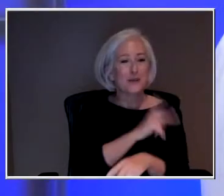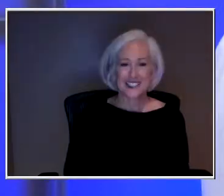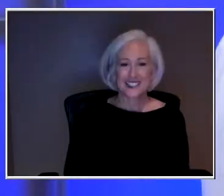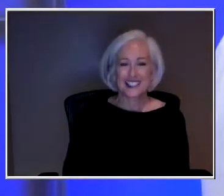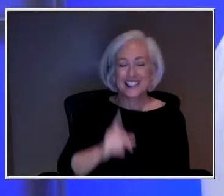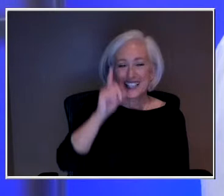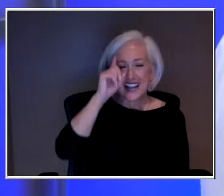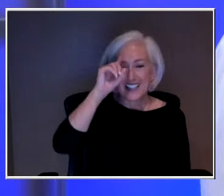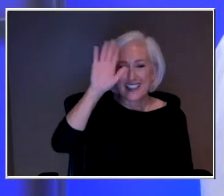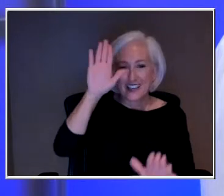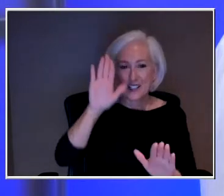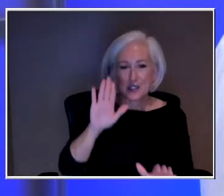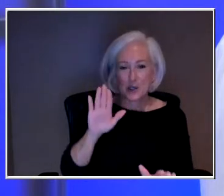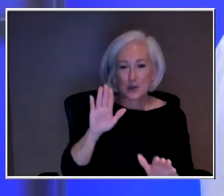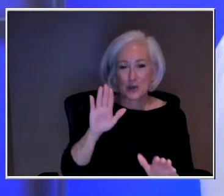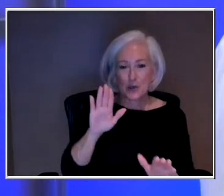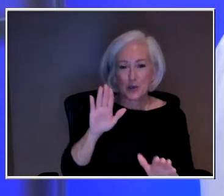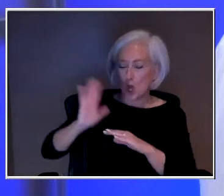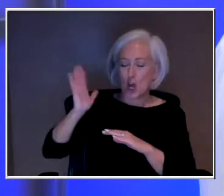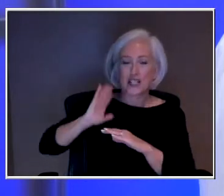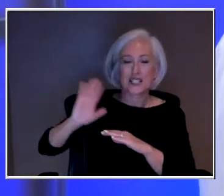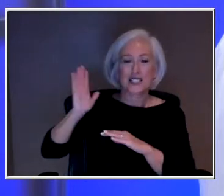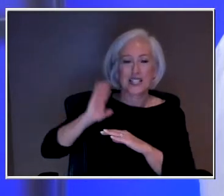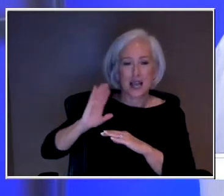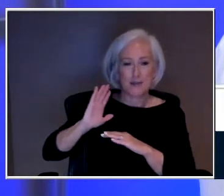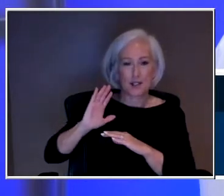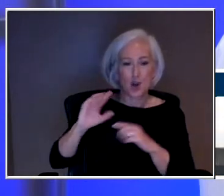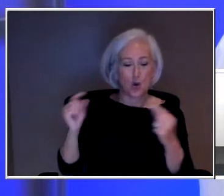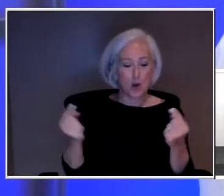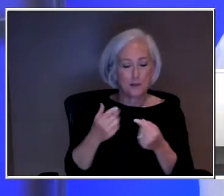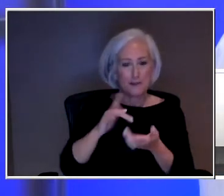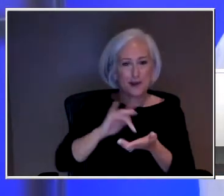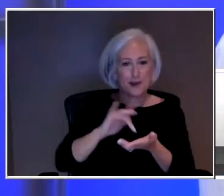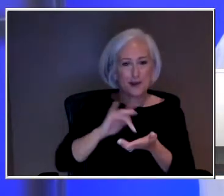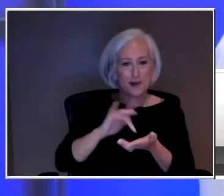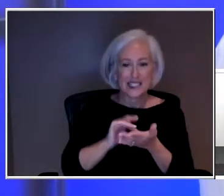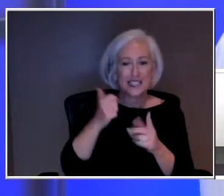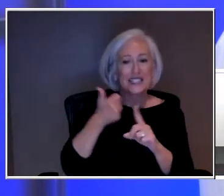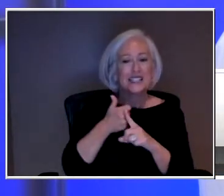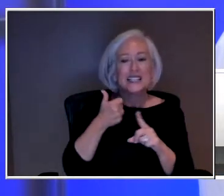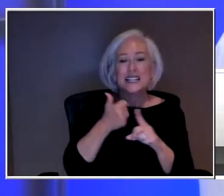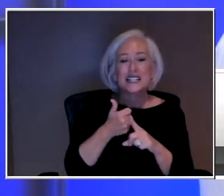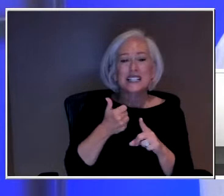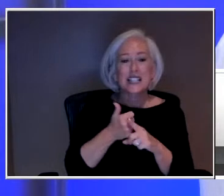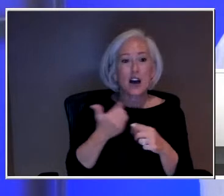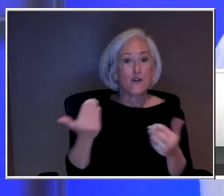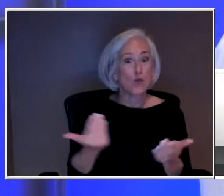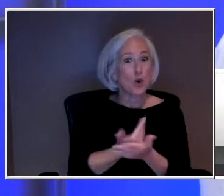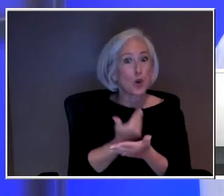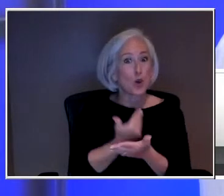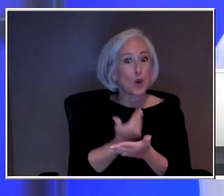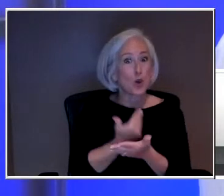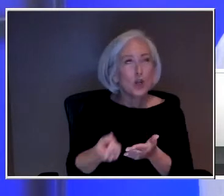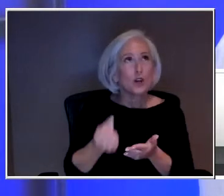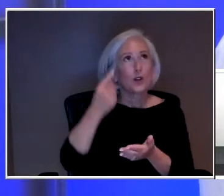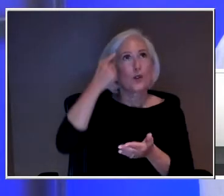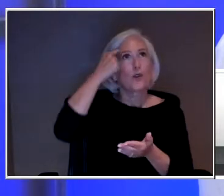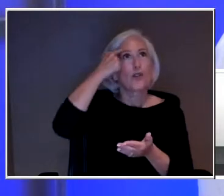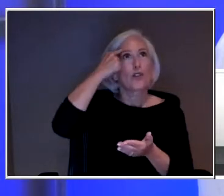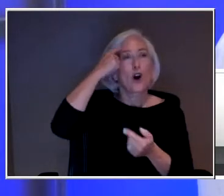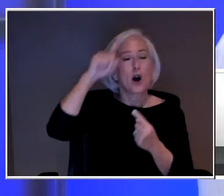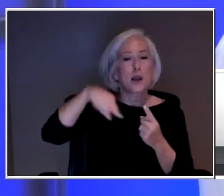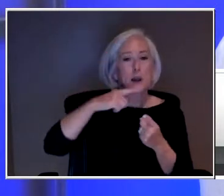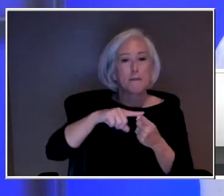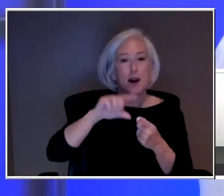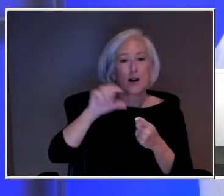a long time ago when pain medicine in itself was a new field, you always think of pain as another vital sign, but at